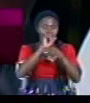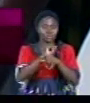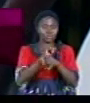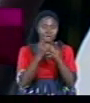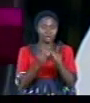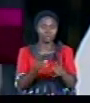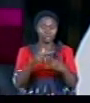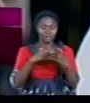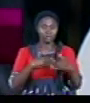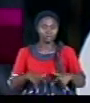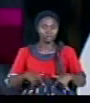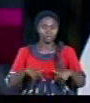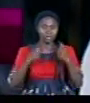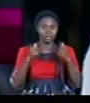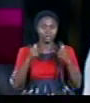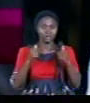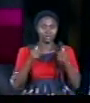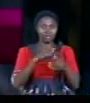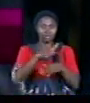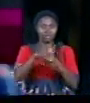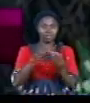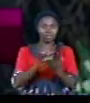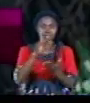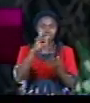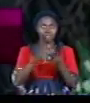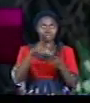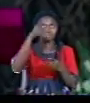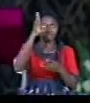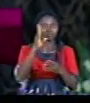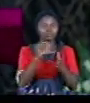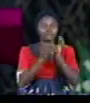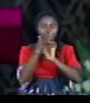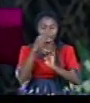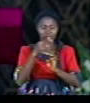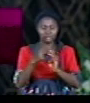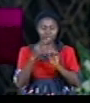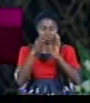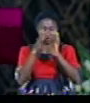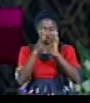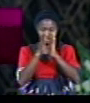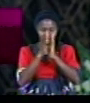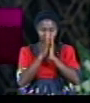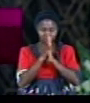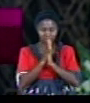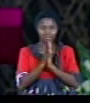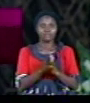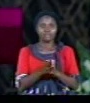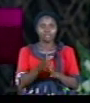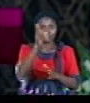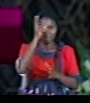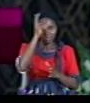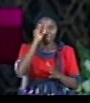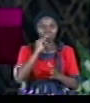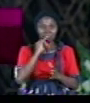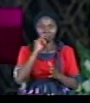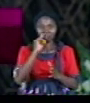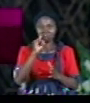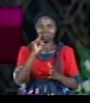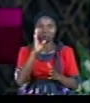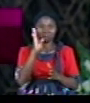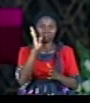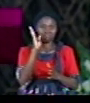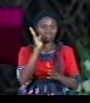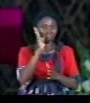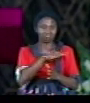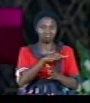glory. Lord God Almighty. Amen. Satan is wicked. All the load